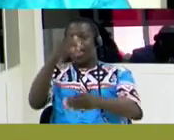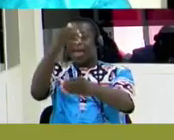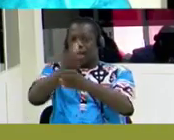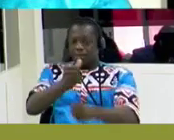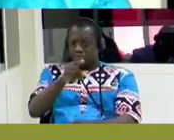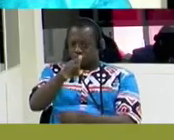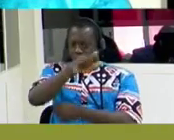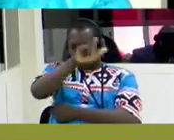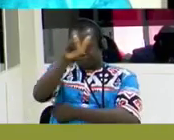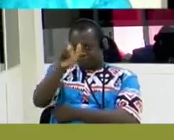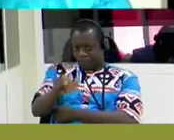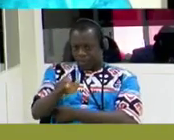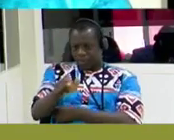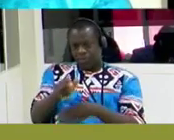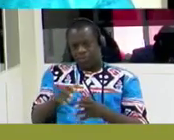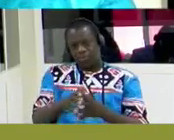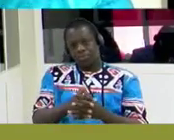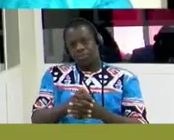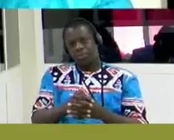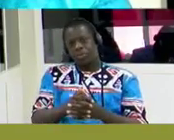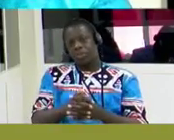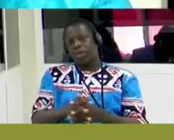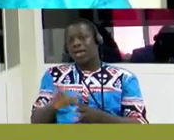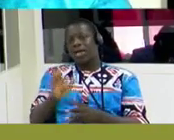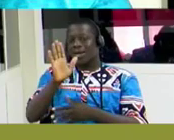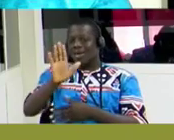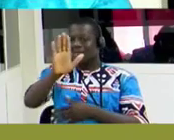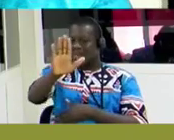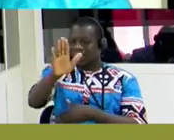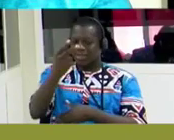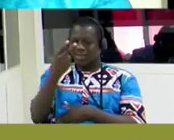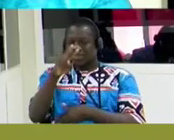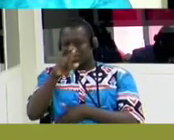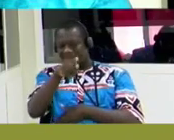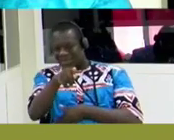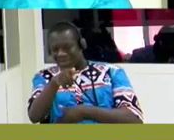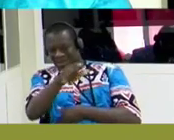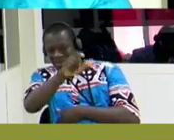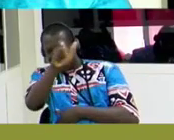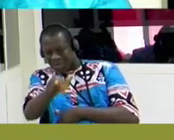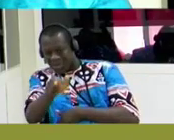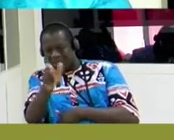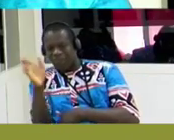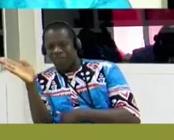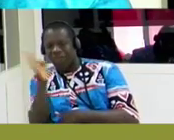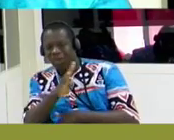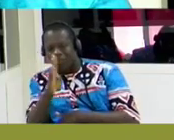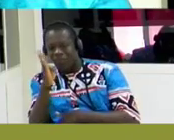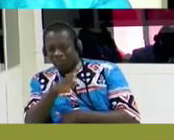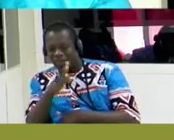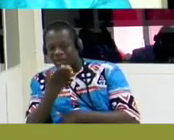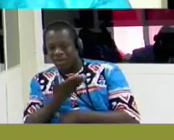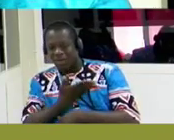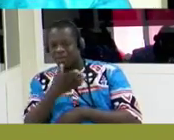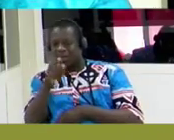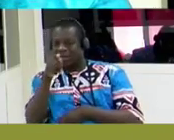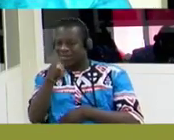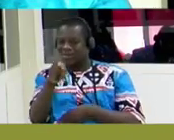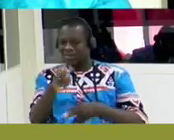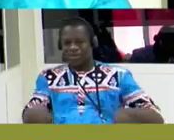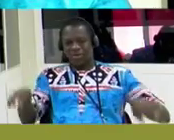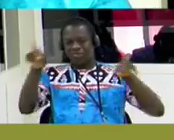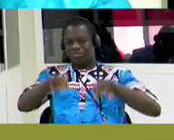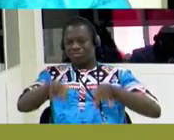person and it later emerges that that person has lied, that recommendation may